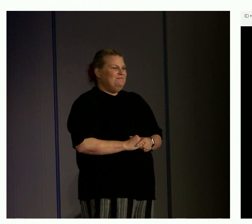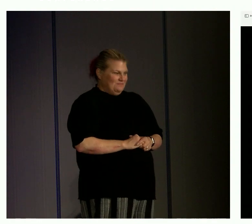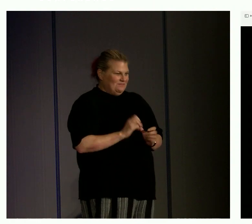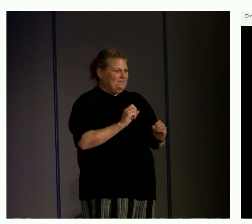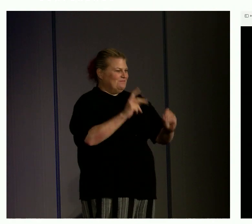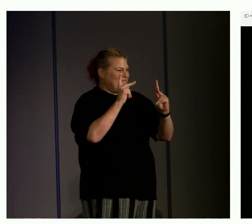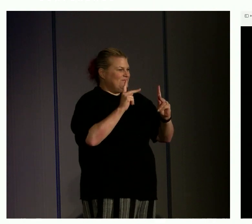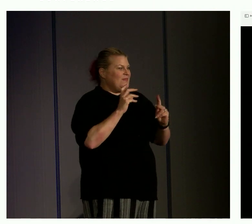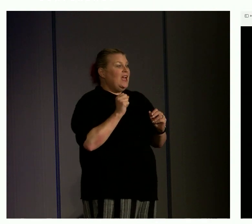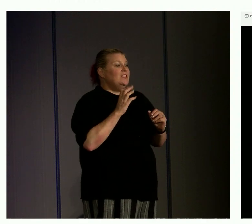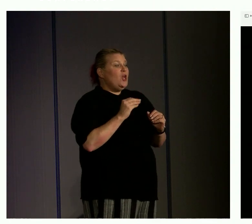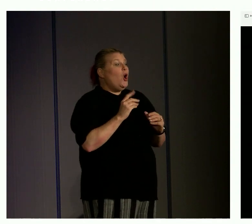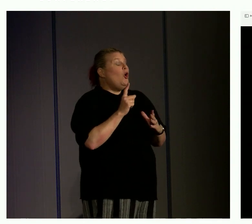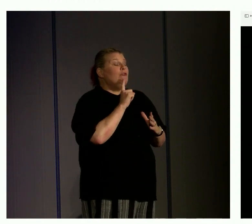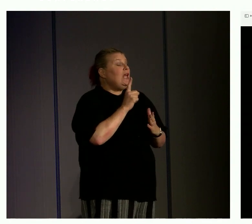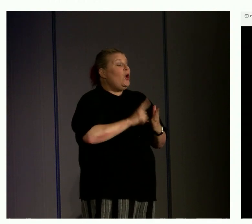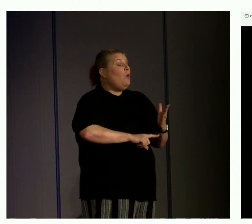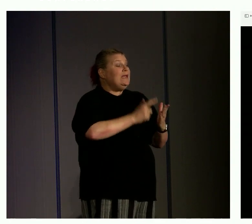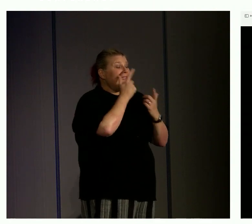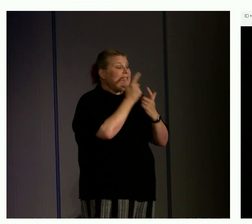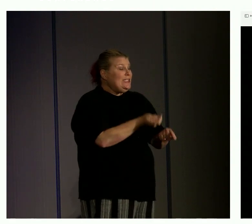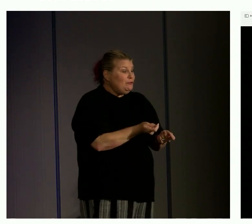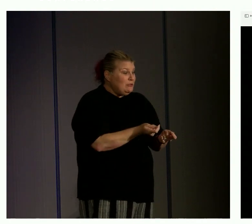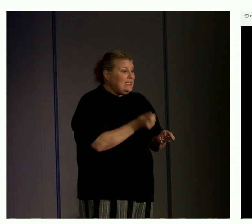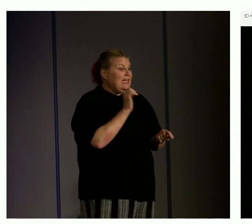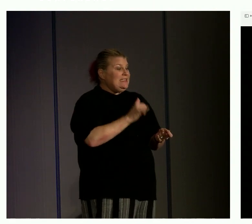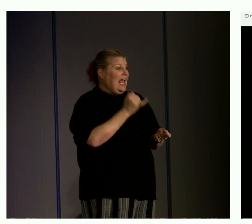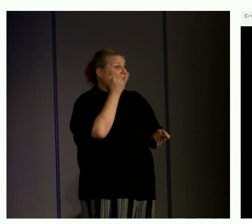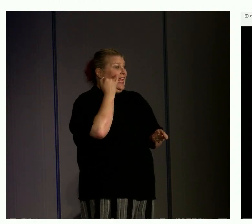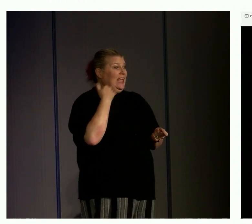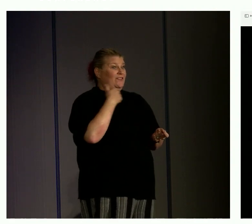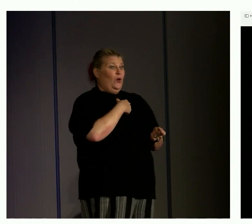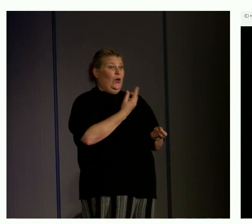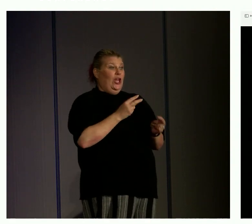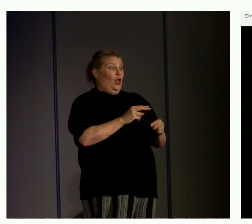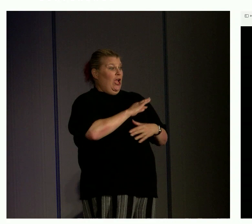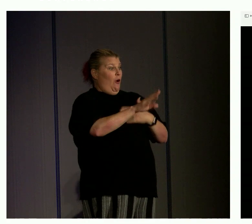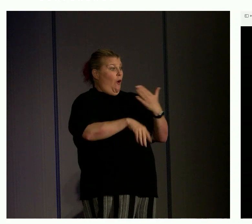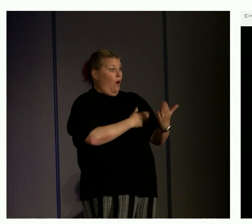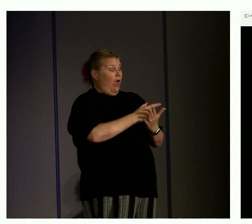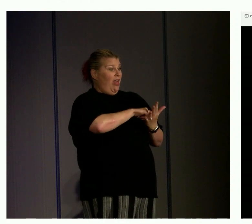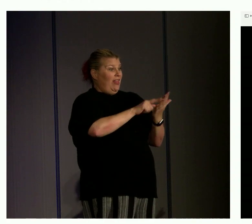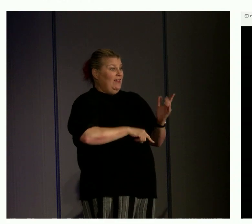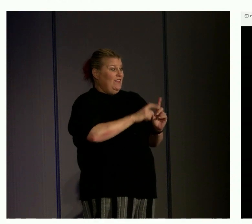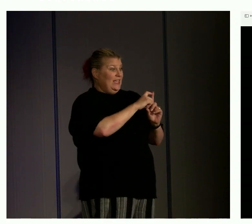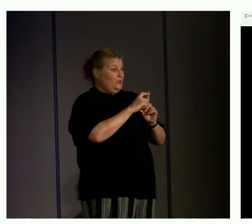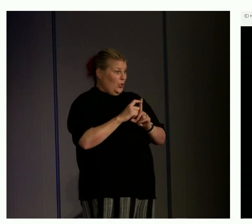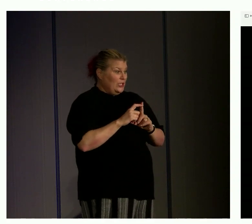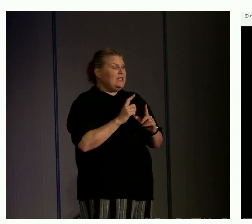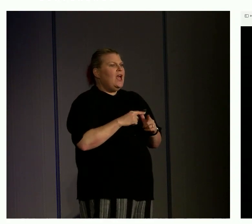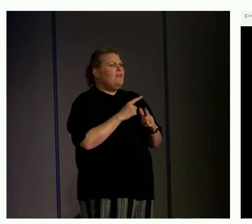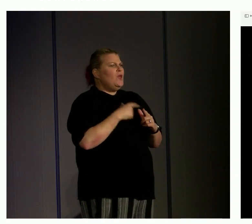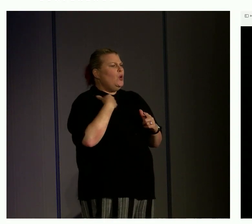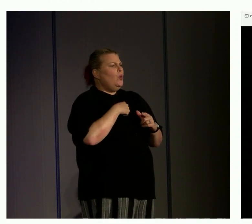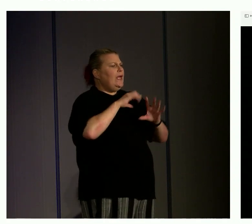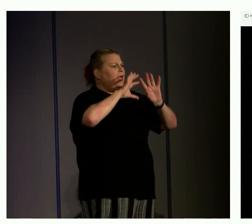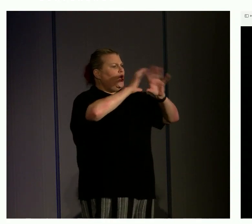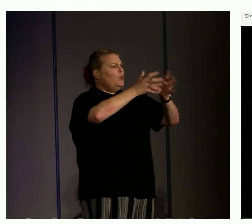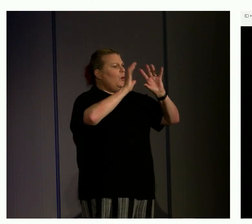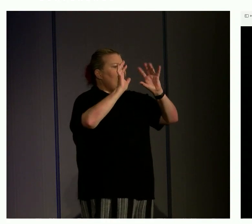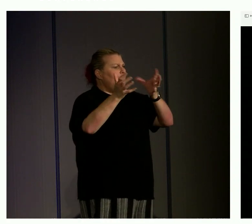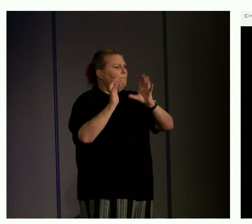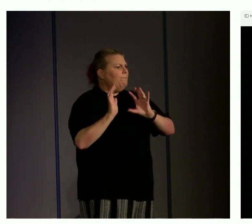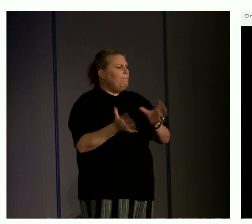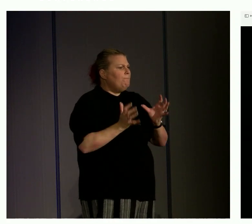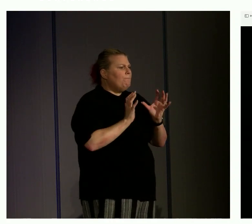Okay, and what is really interesting is that if we look at all these words, we can group them in